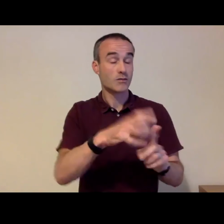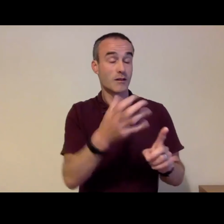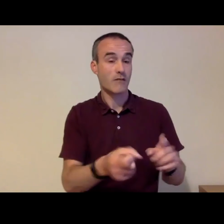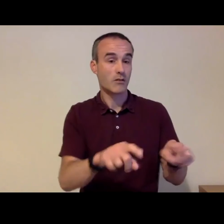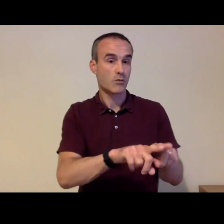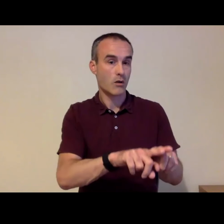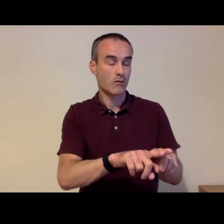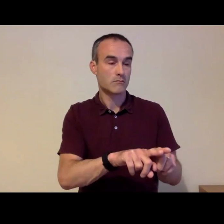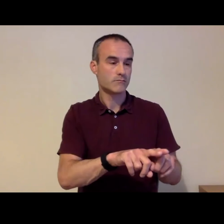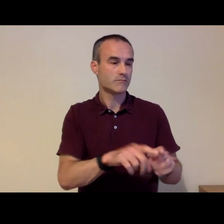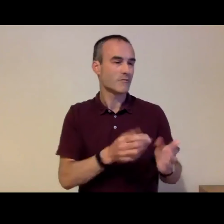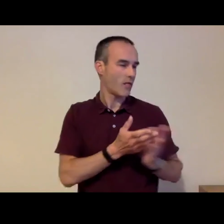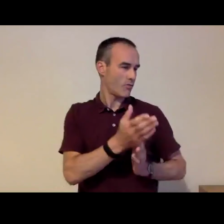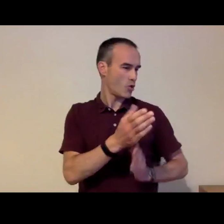and the like.